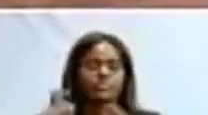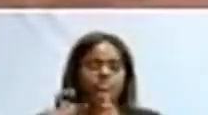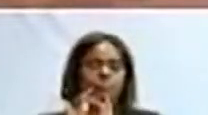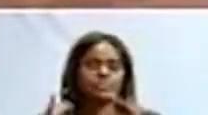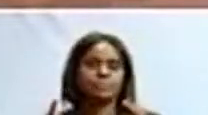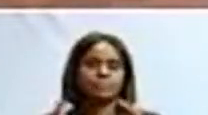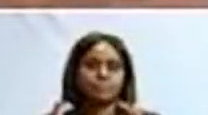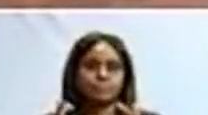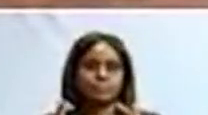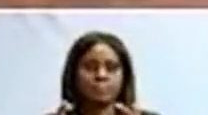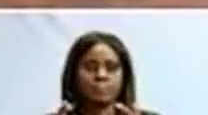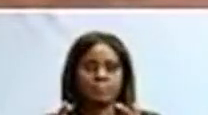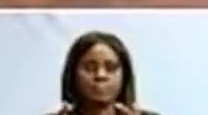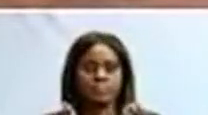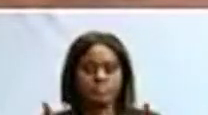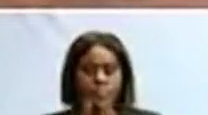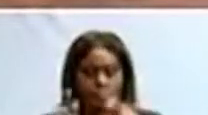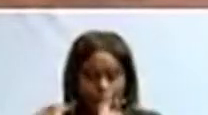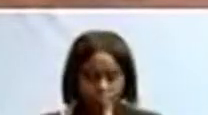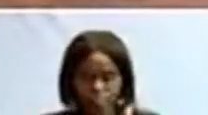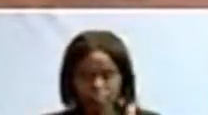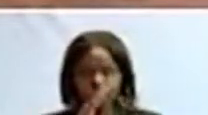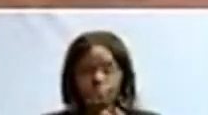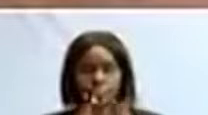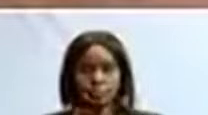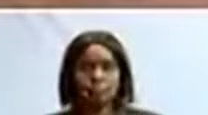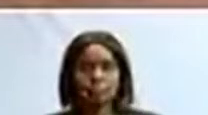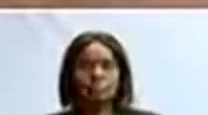challenges. Action taken, Chair.